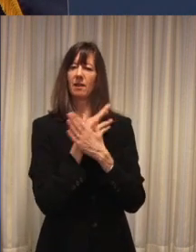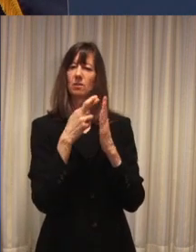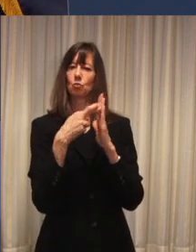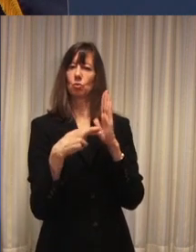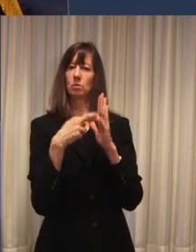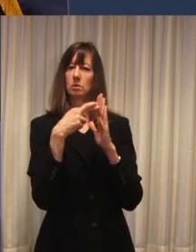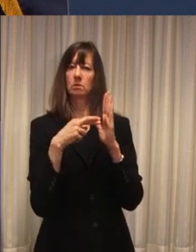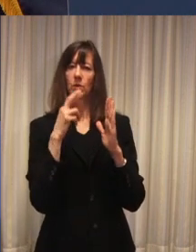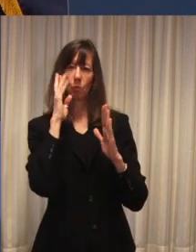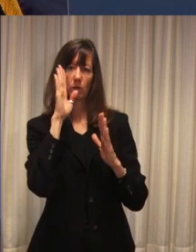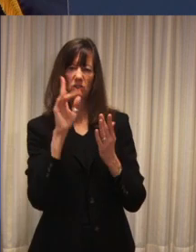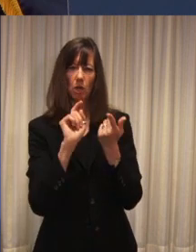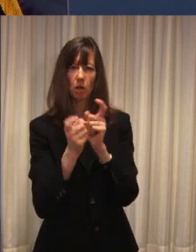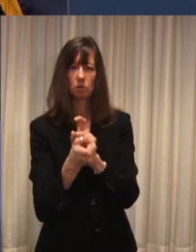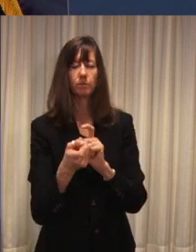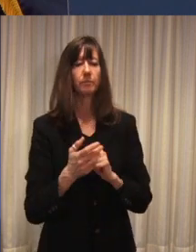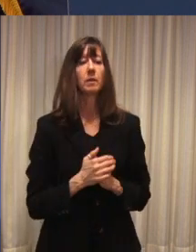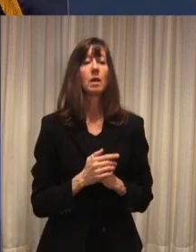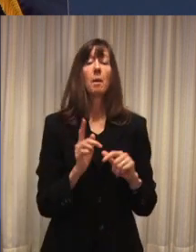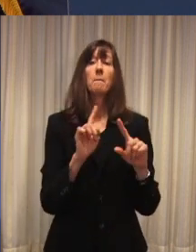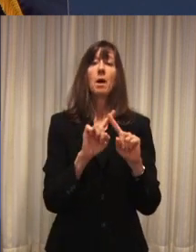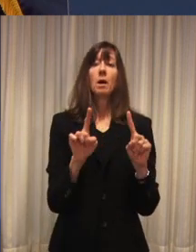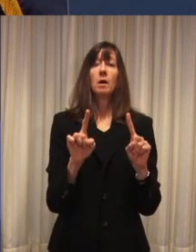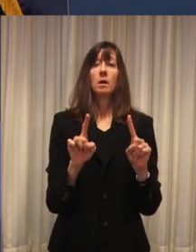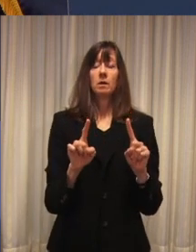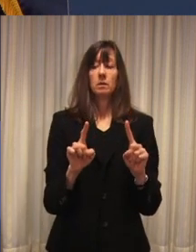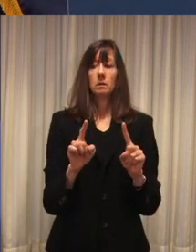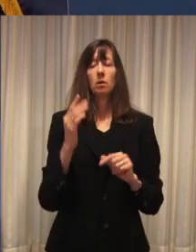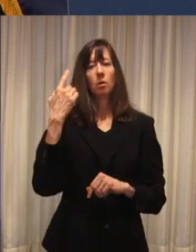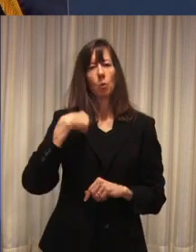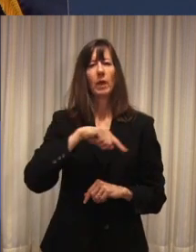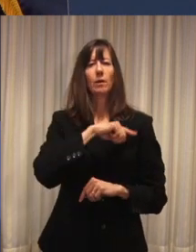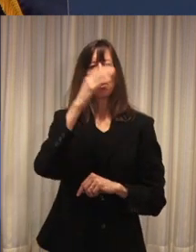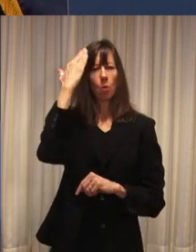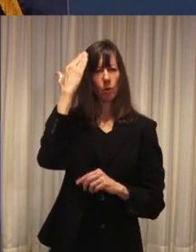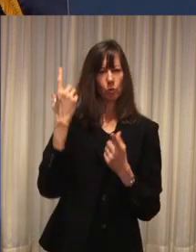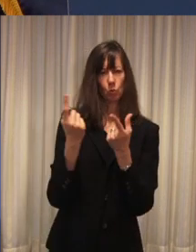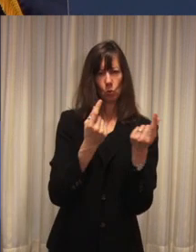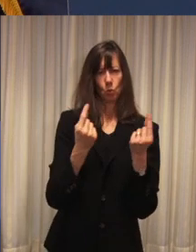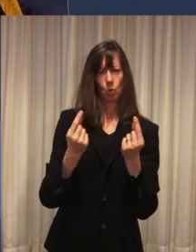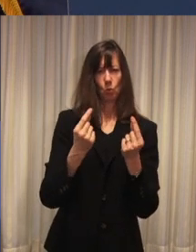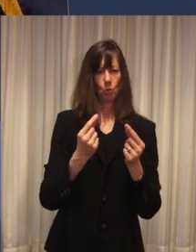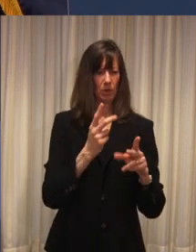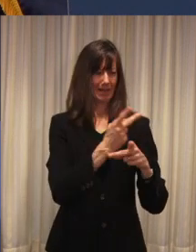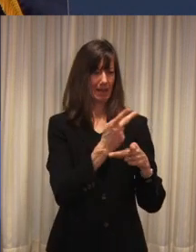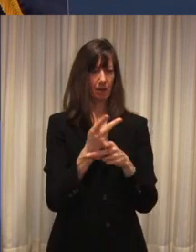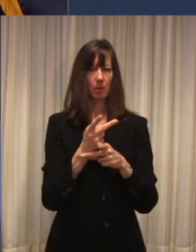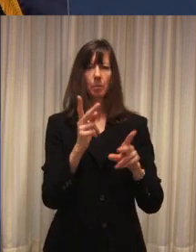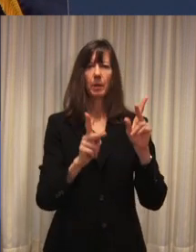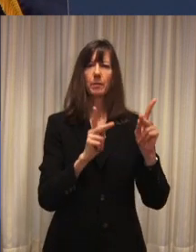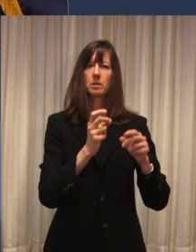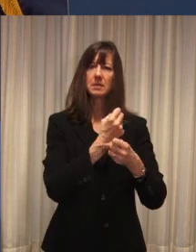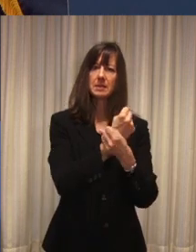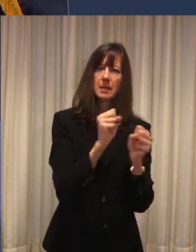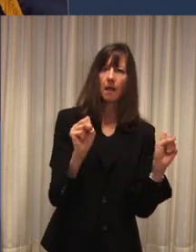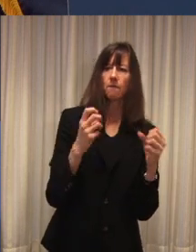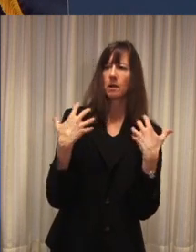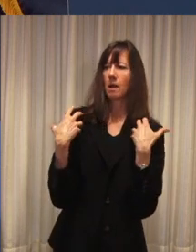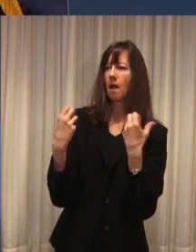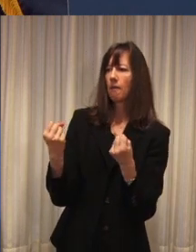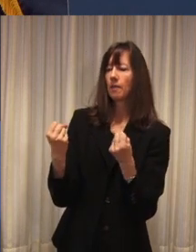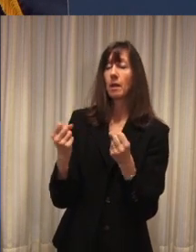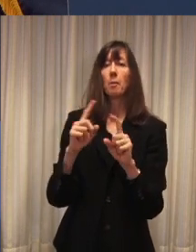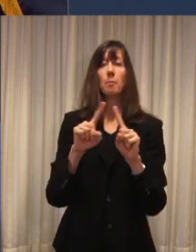COVID and keep everyone healthy and safe, but also to begin to plant the seeds for us to reopen. Testing is very, very